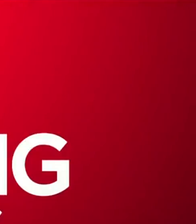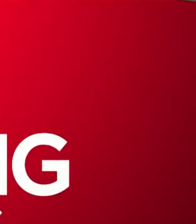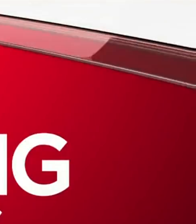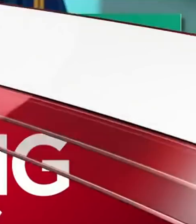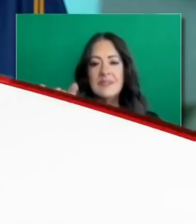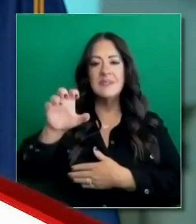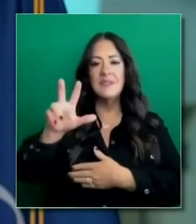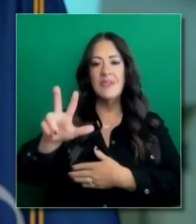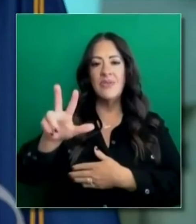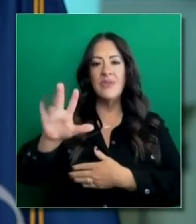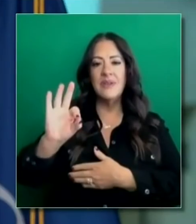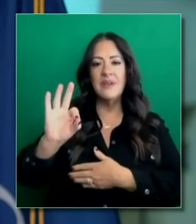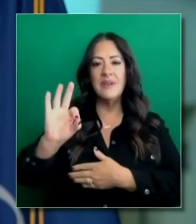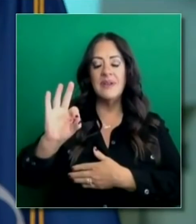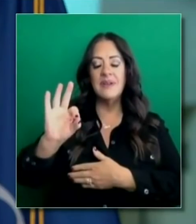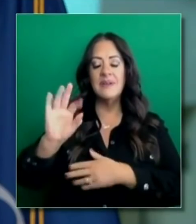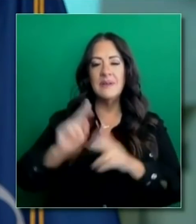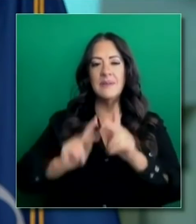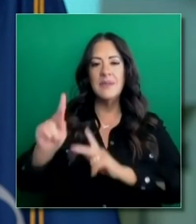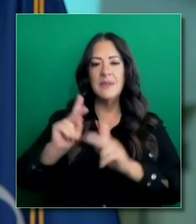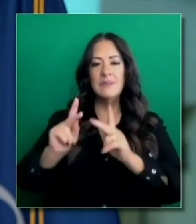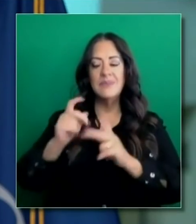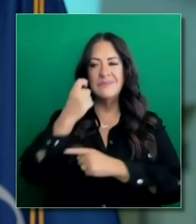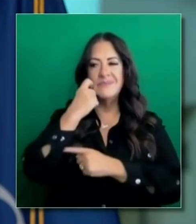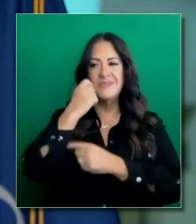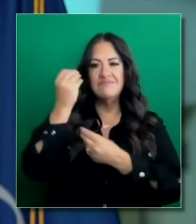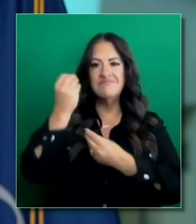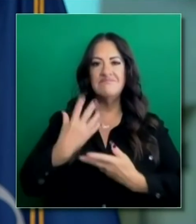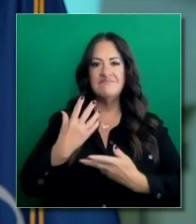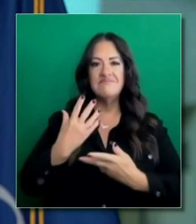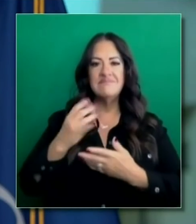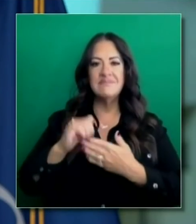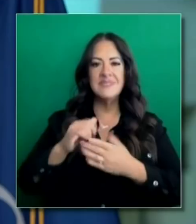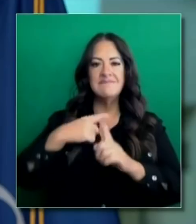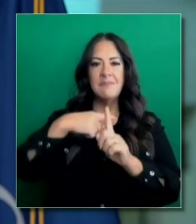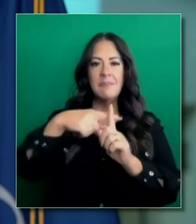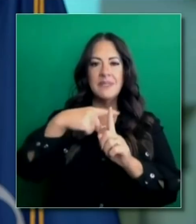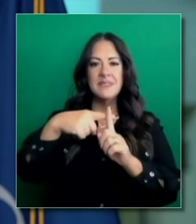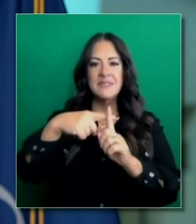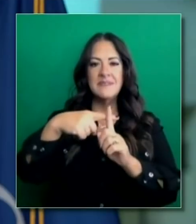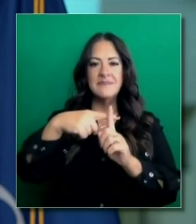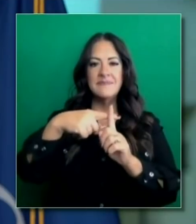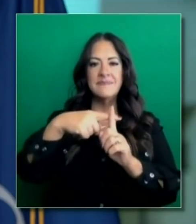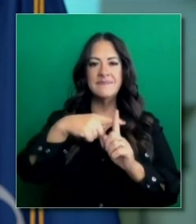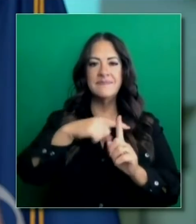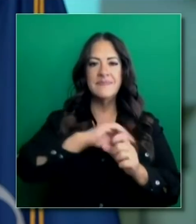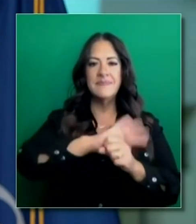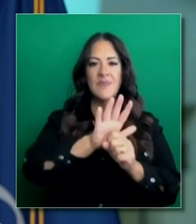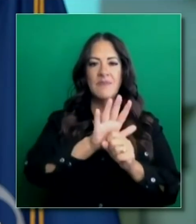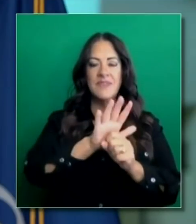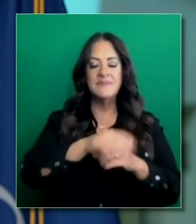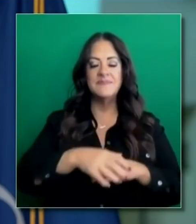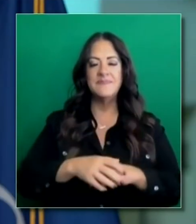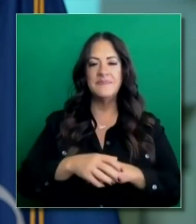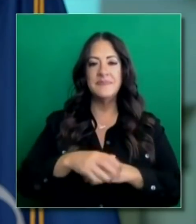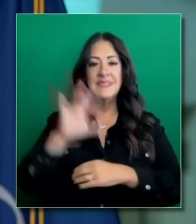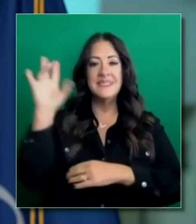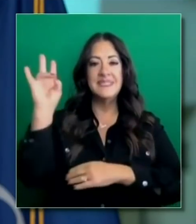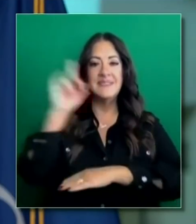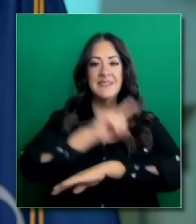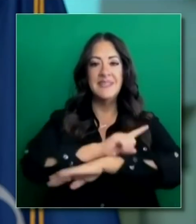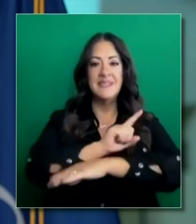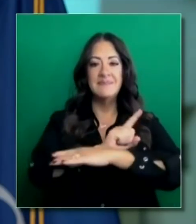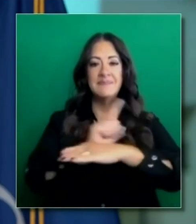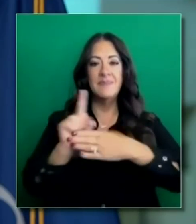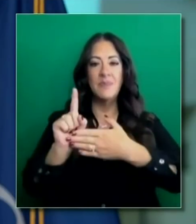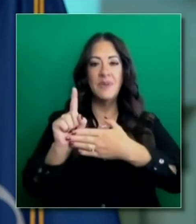Governor Gavin Newsom back here in California, giving us an update on the response. Here he is. You can see the 7-day average at a little